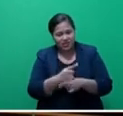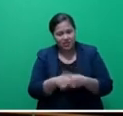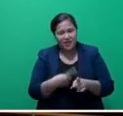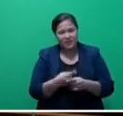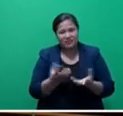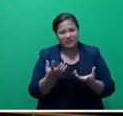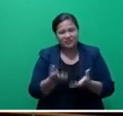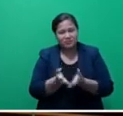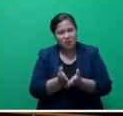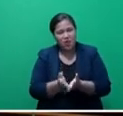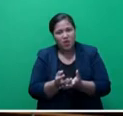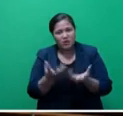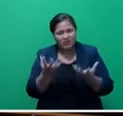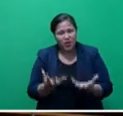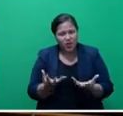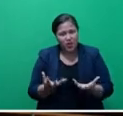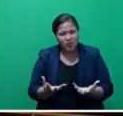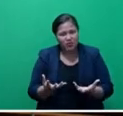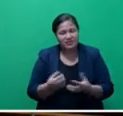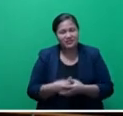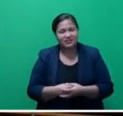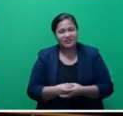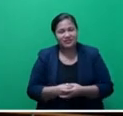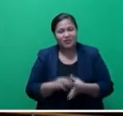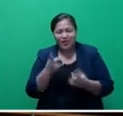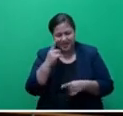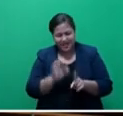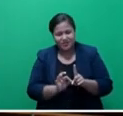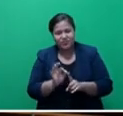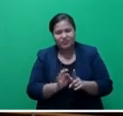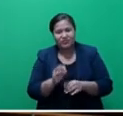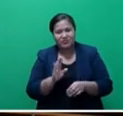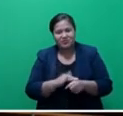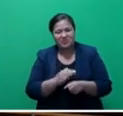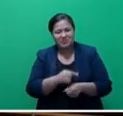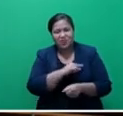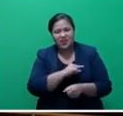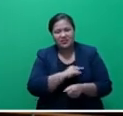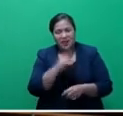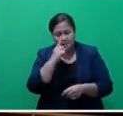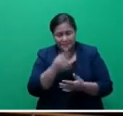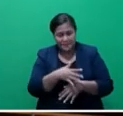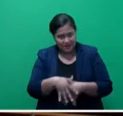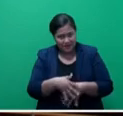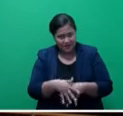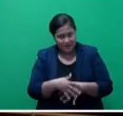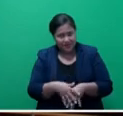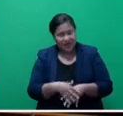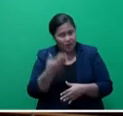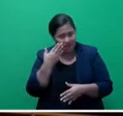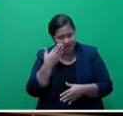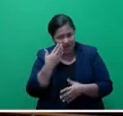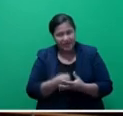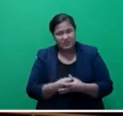with what improvements can be done in terms of the vessel quality, public information awareness, efficiency in the services delivery